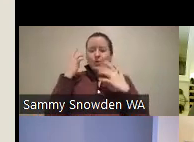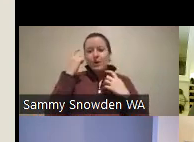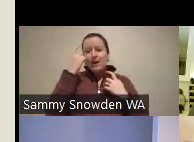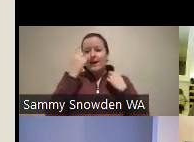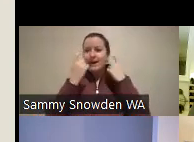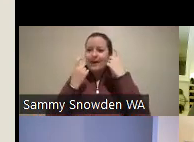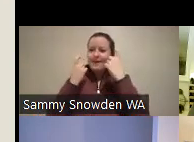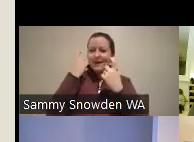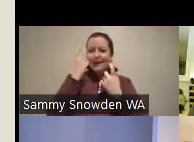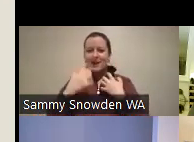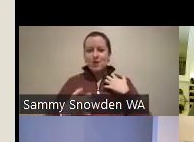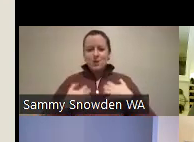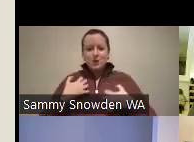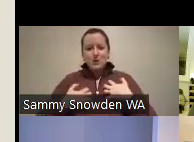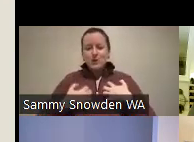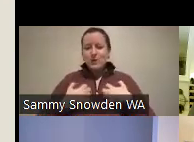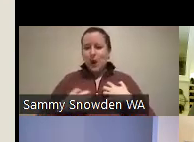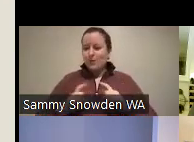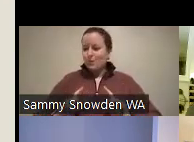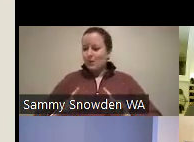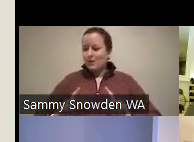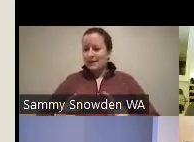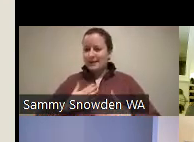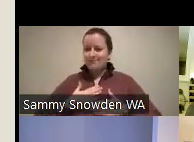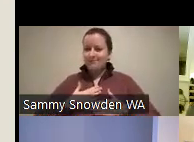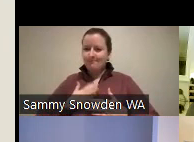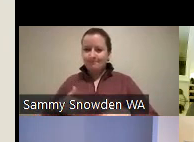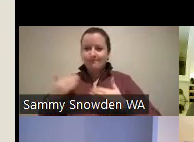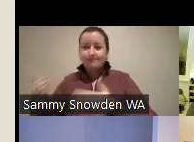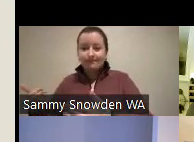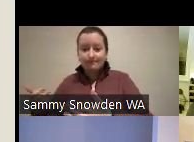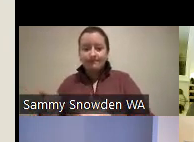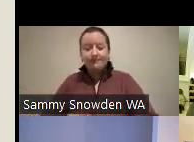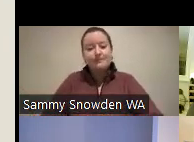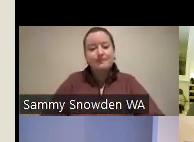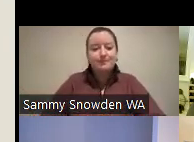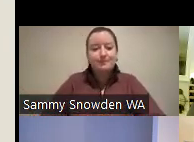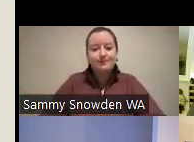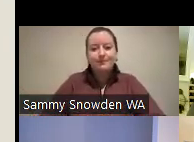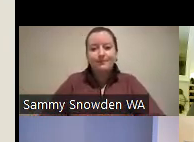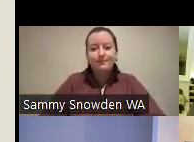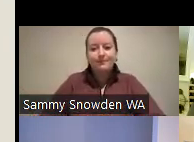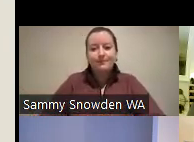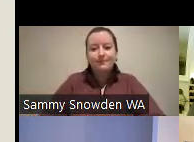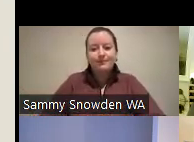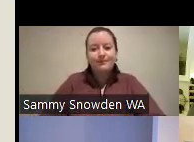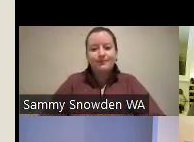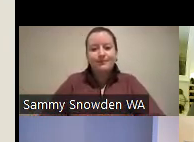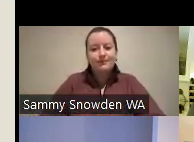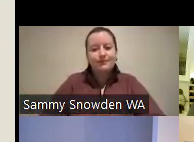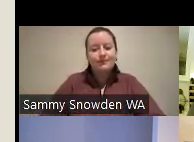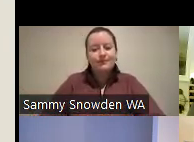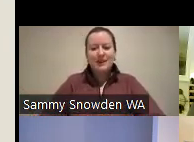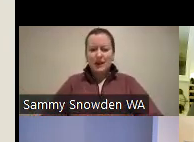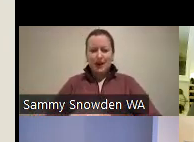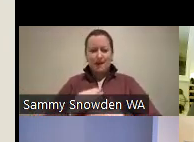passion. So when we look at the chart, we can see that passion relates to the emotions